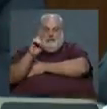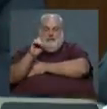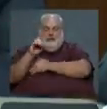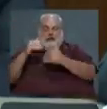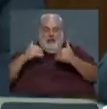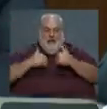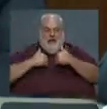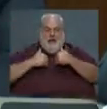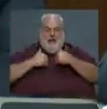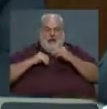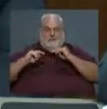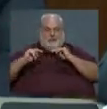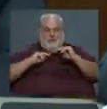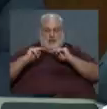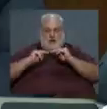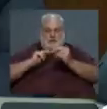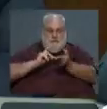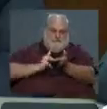mediator